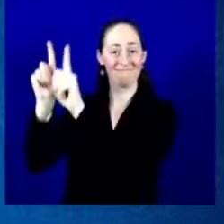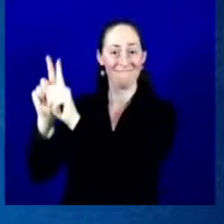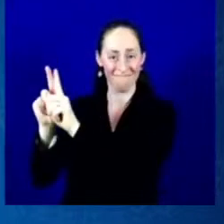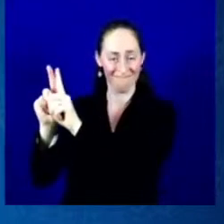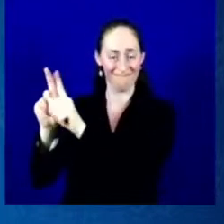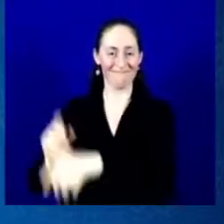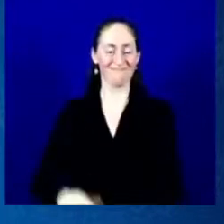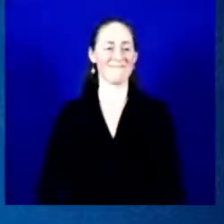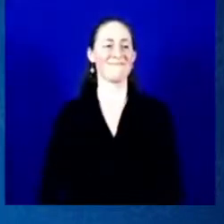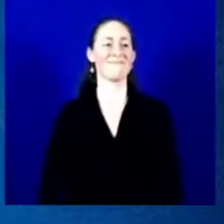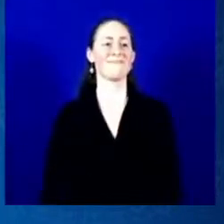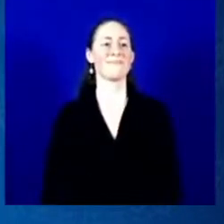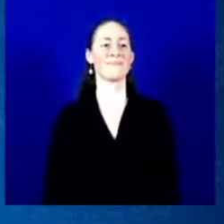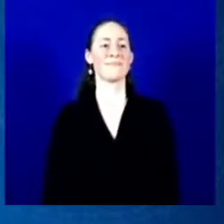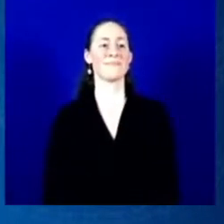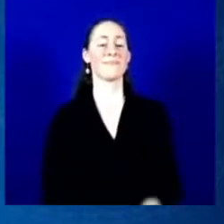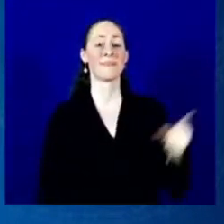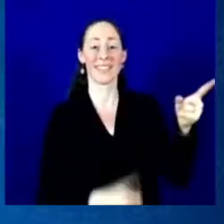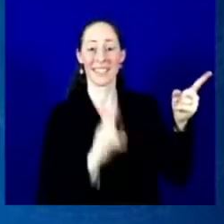Second Gentleman,